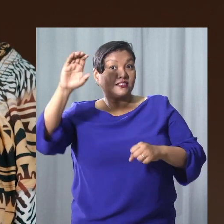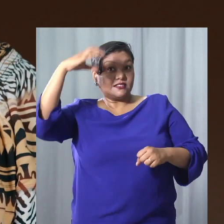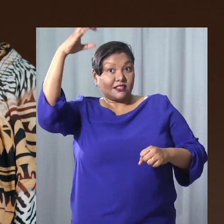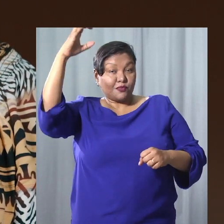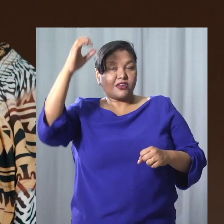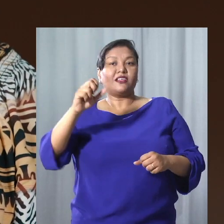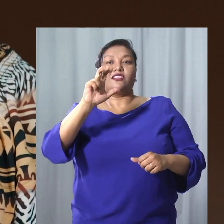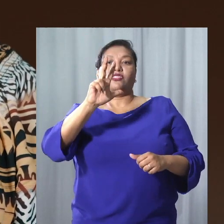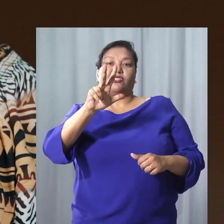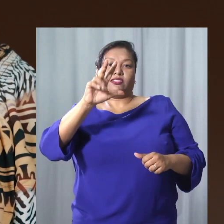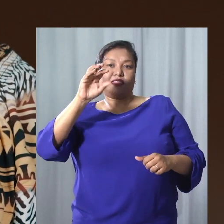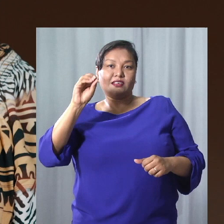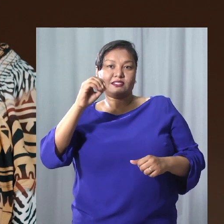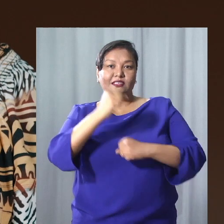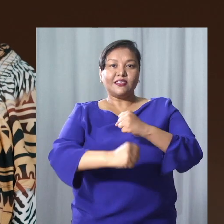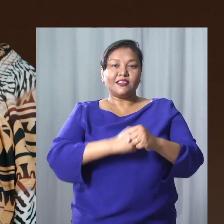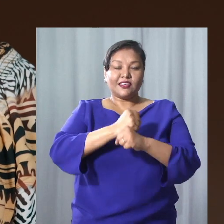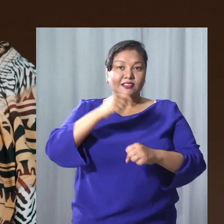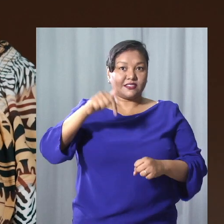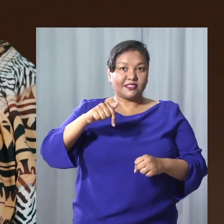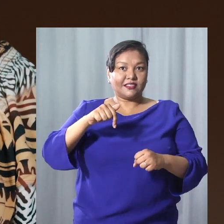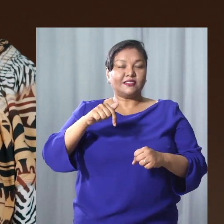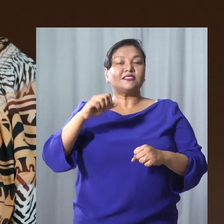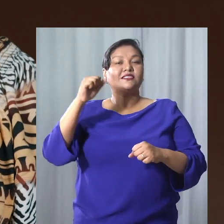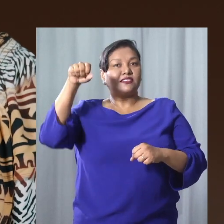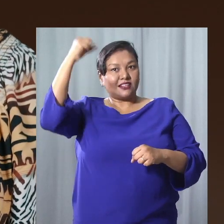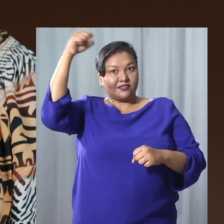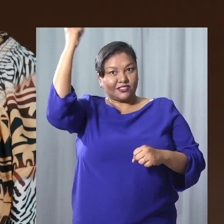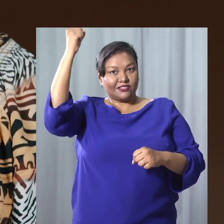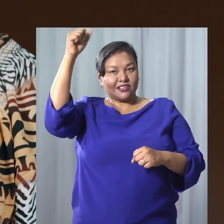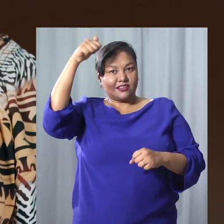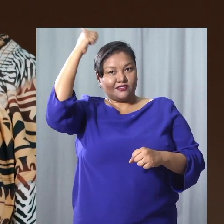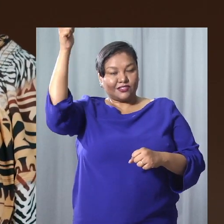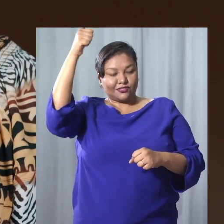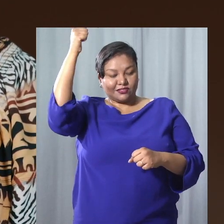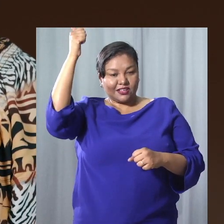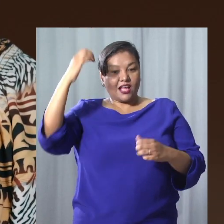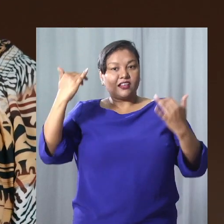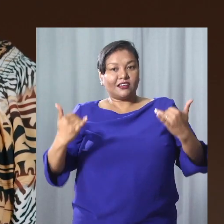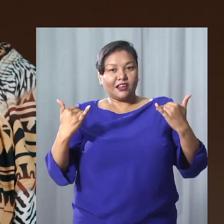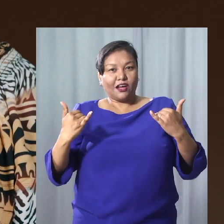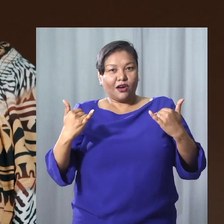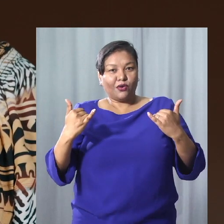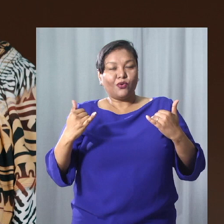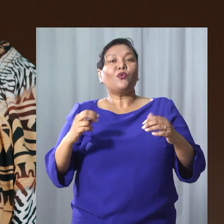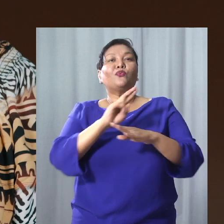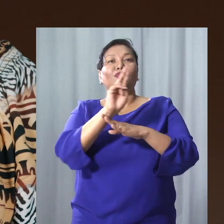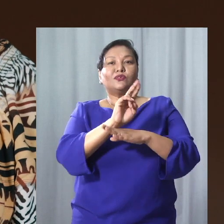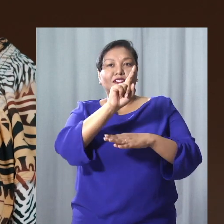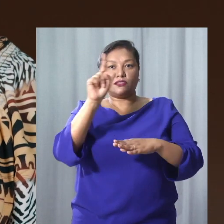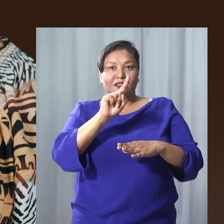30th anniversary this year. And we are now, as I say, on the Zoom